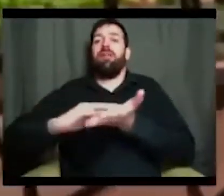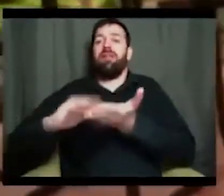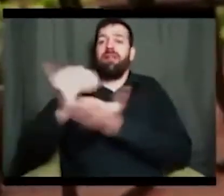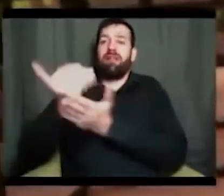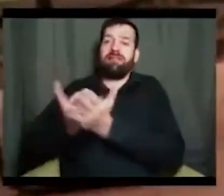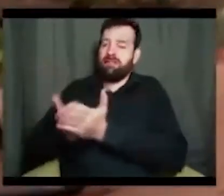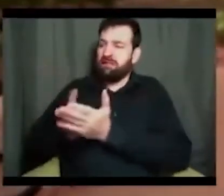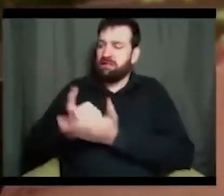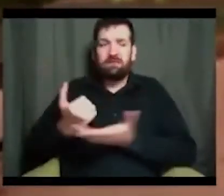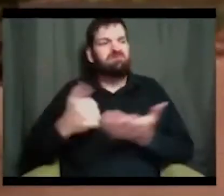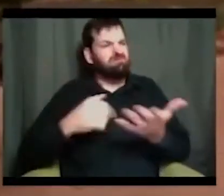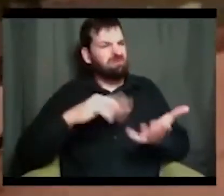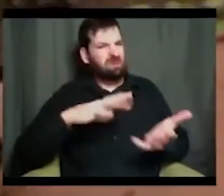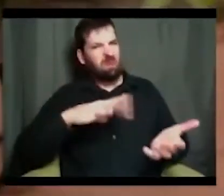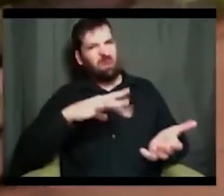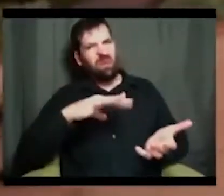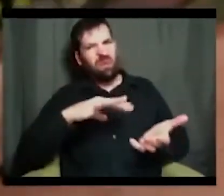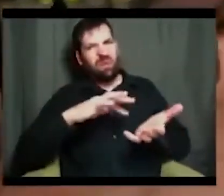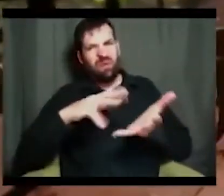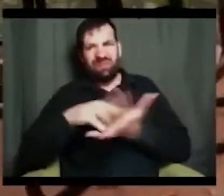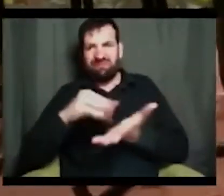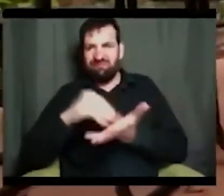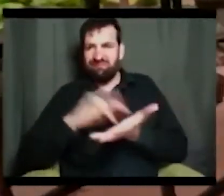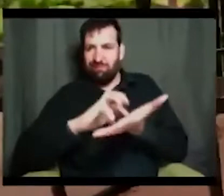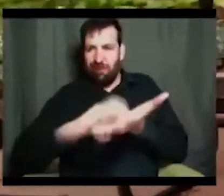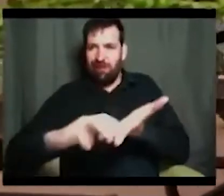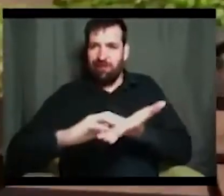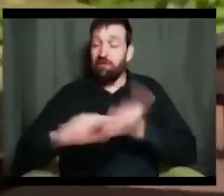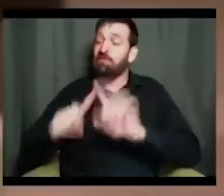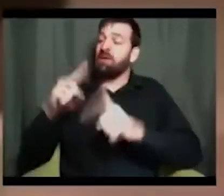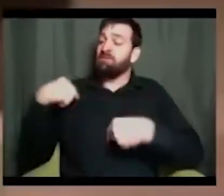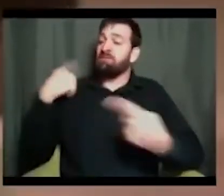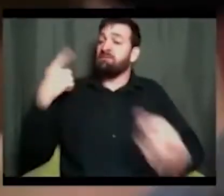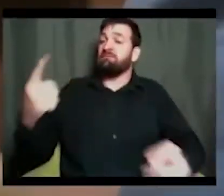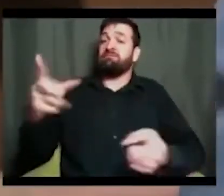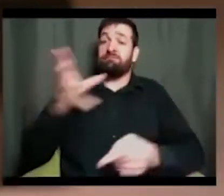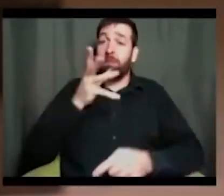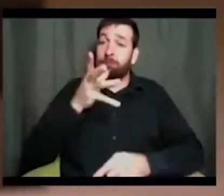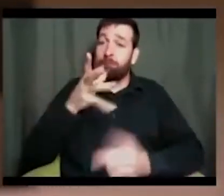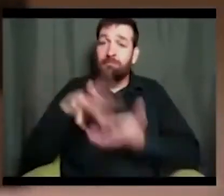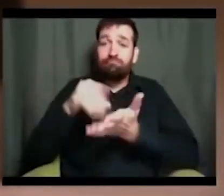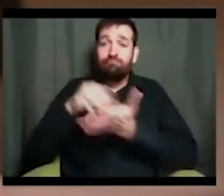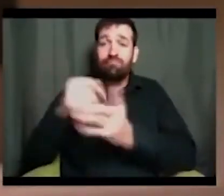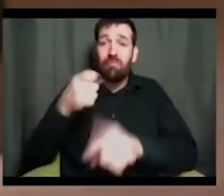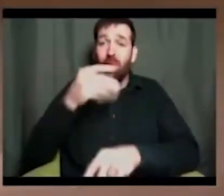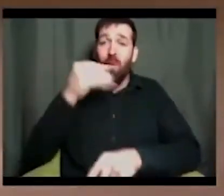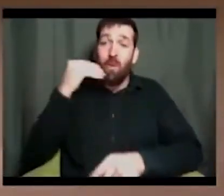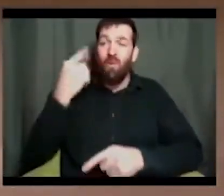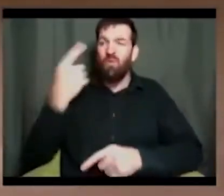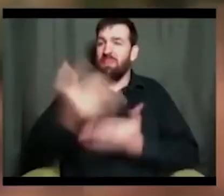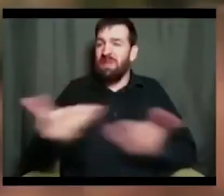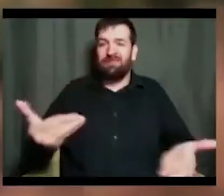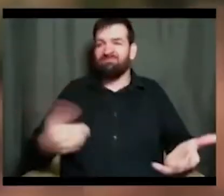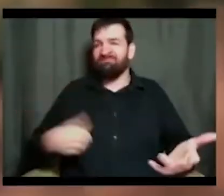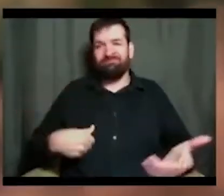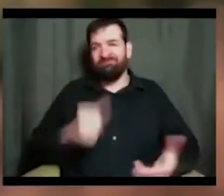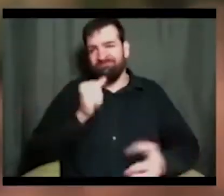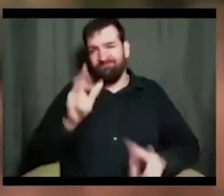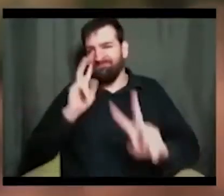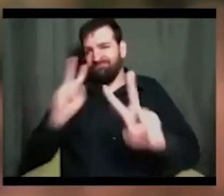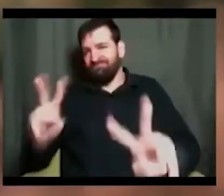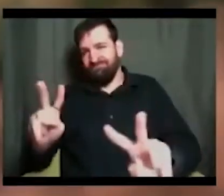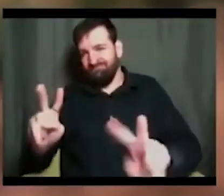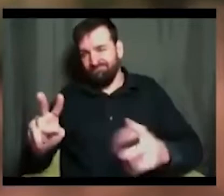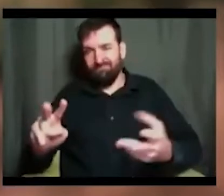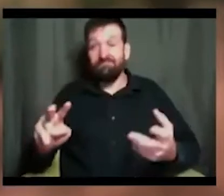pretty cool. But after all this time with Mom and learning from home, there's one thing he's not looking forward to very much, and that's